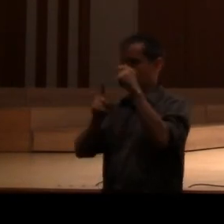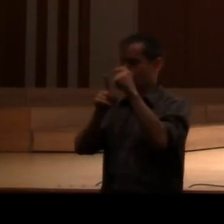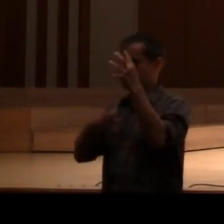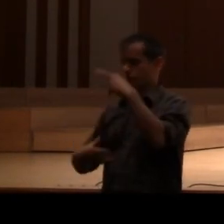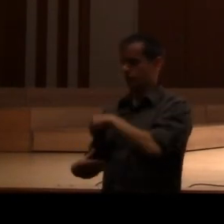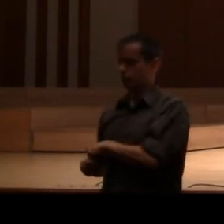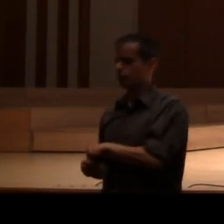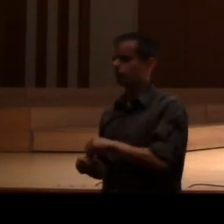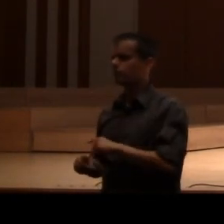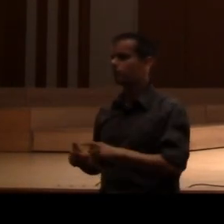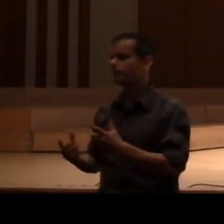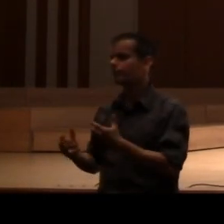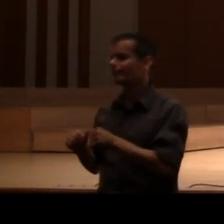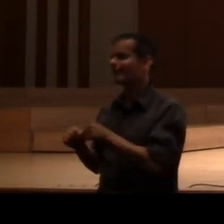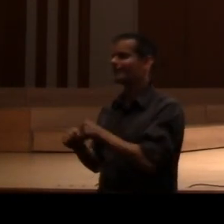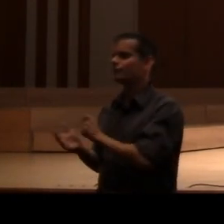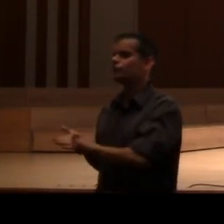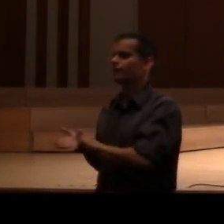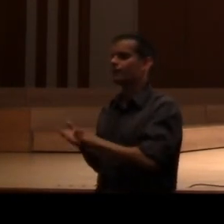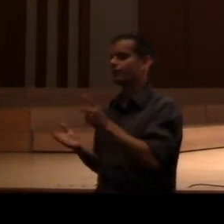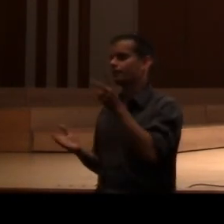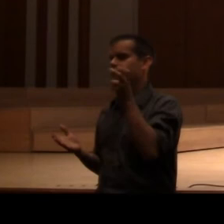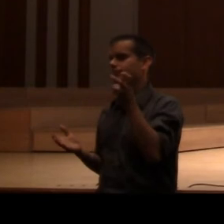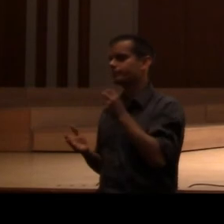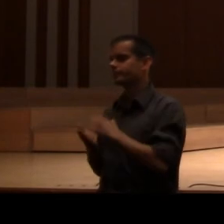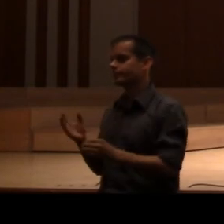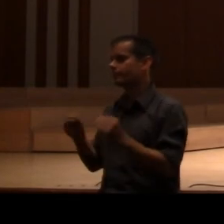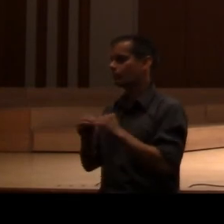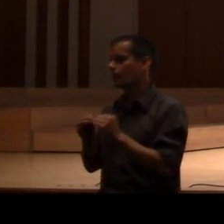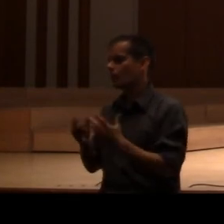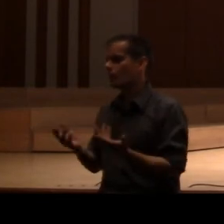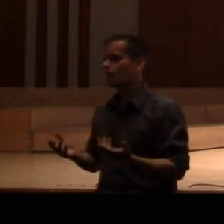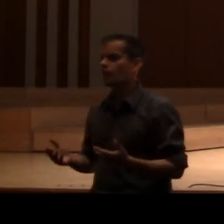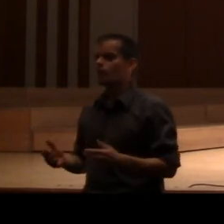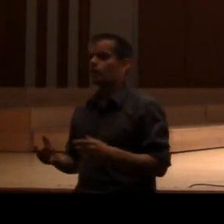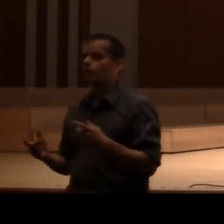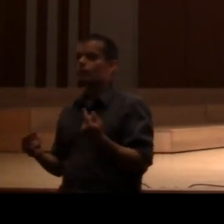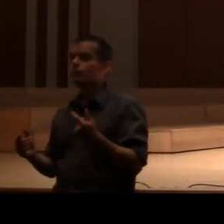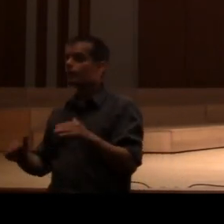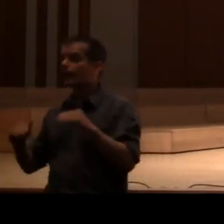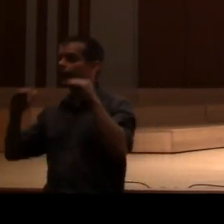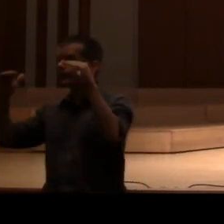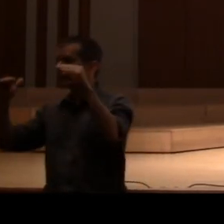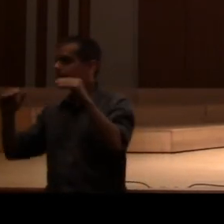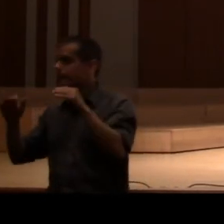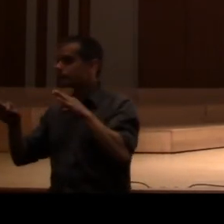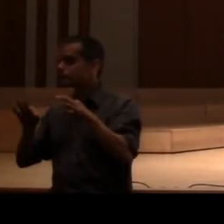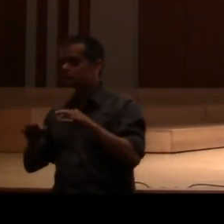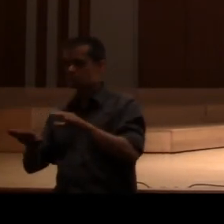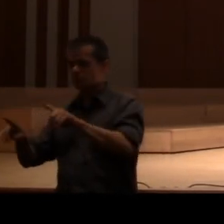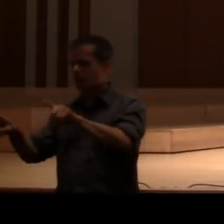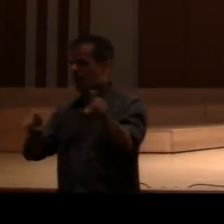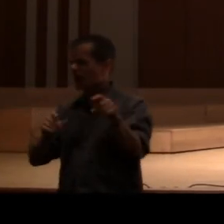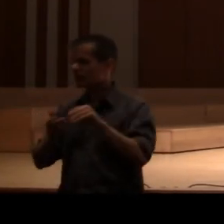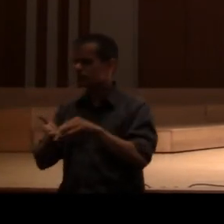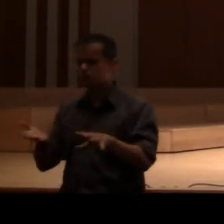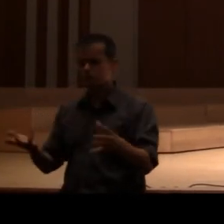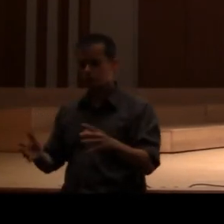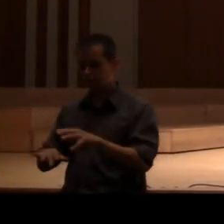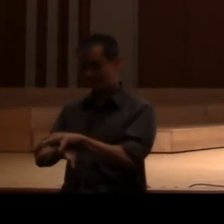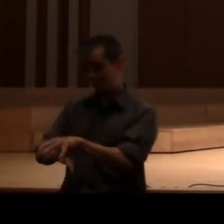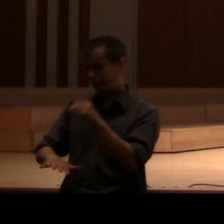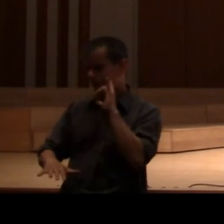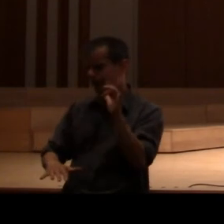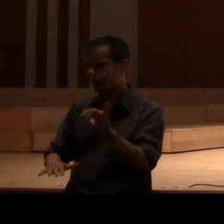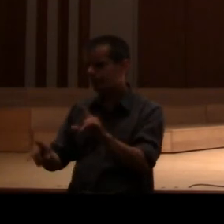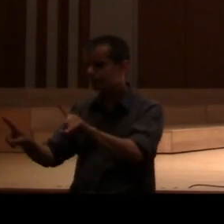wanted to go into maybe some more advanced descriptive writing things, ask students, what do the spiders sound like? How could we use onomatopoeia if I